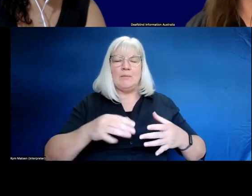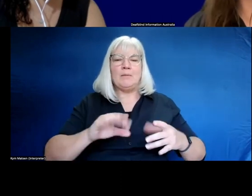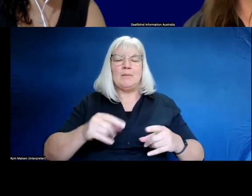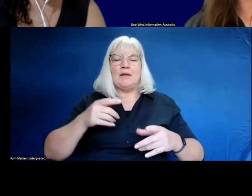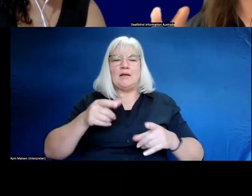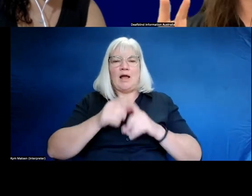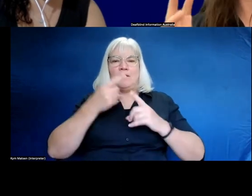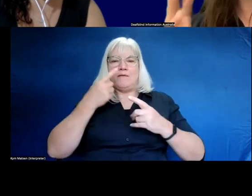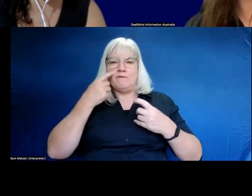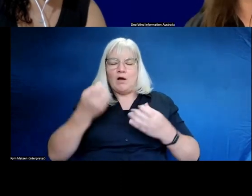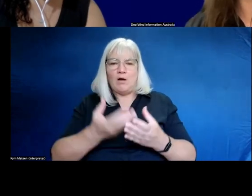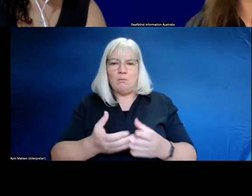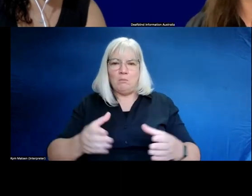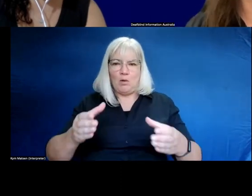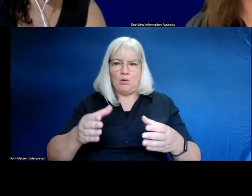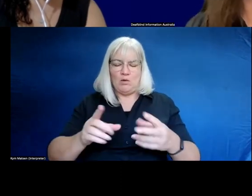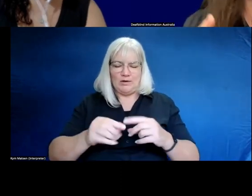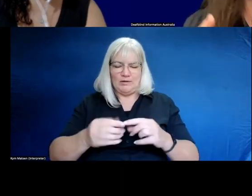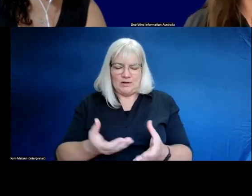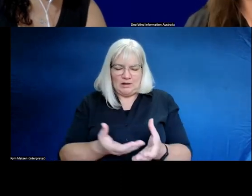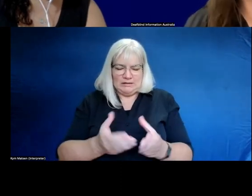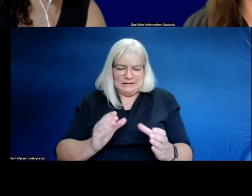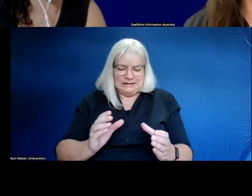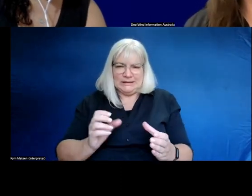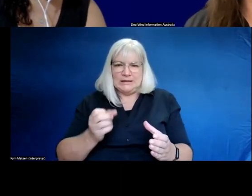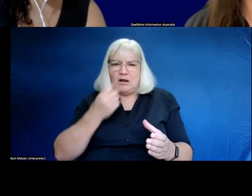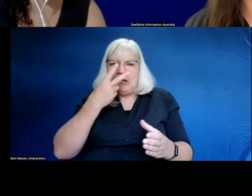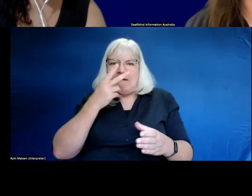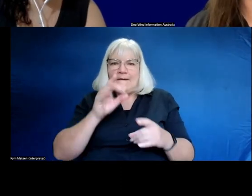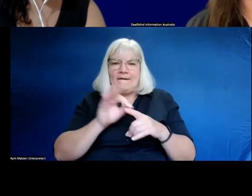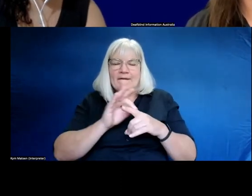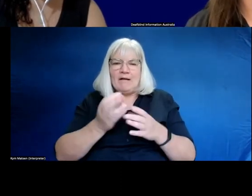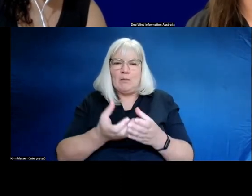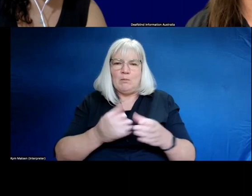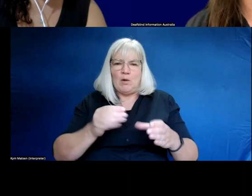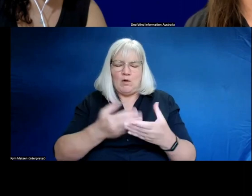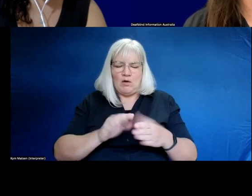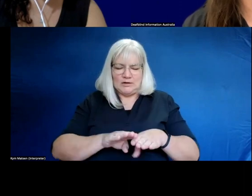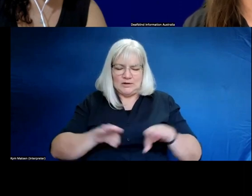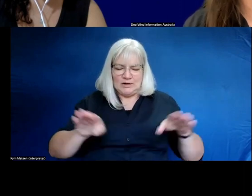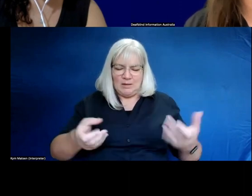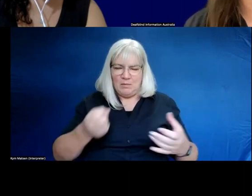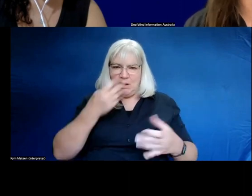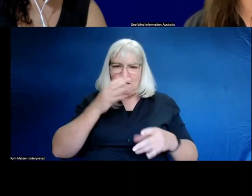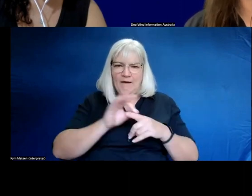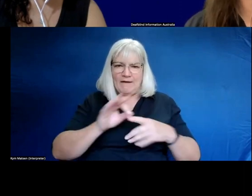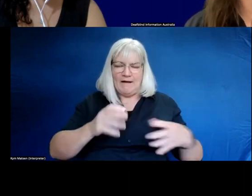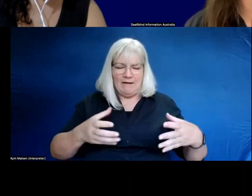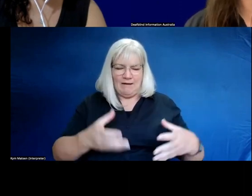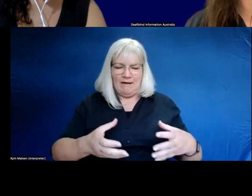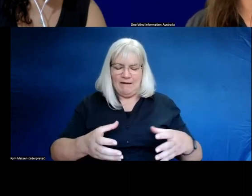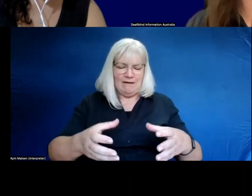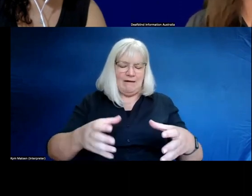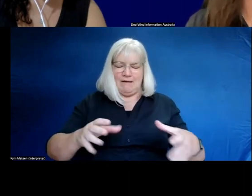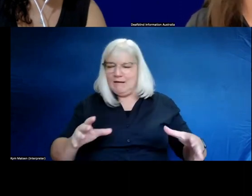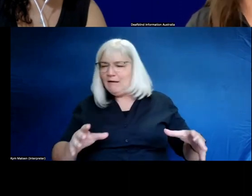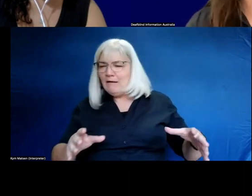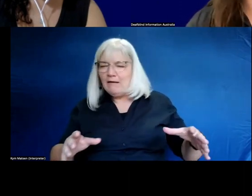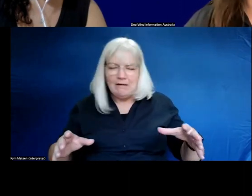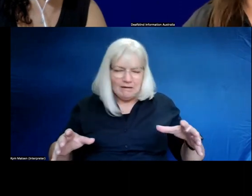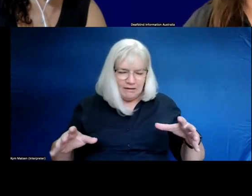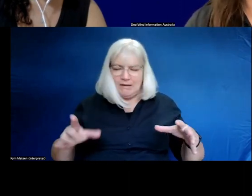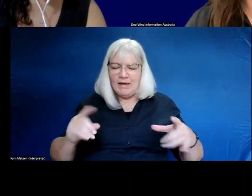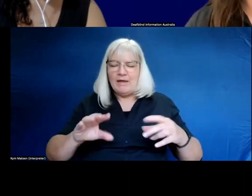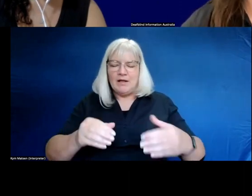particularly if it's a pale bowl on a pale tabletop. It's like, oh, well, if I don't hold on to that bowl nice and